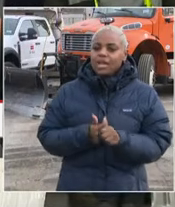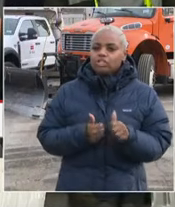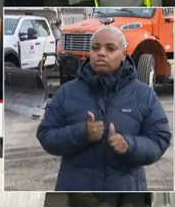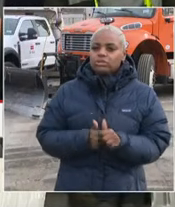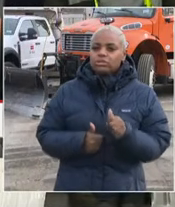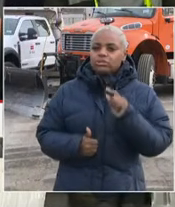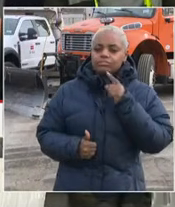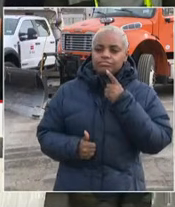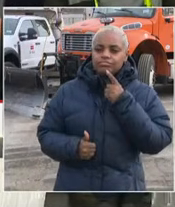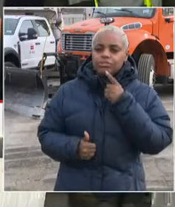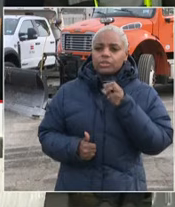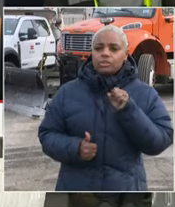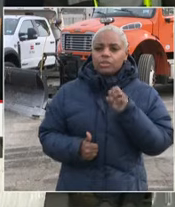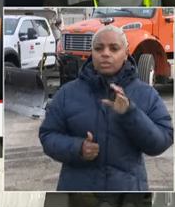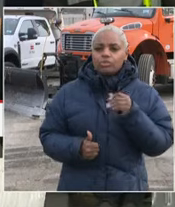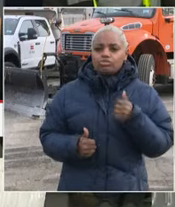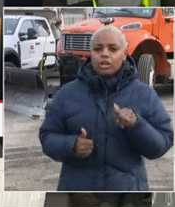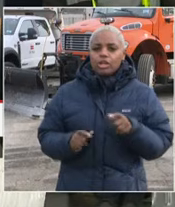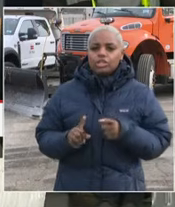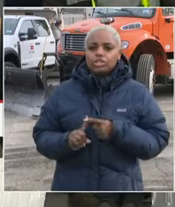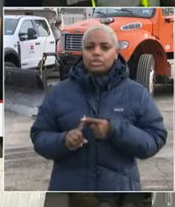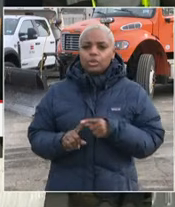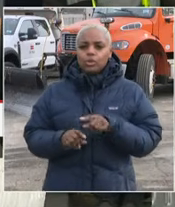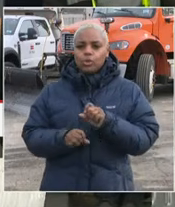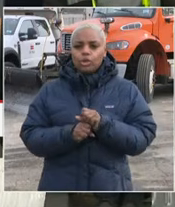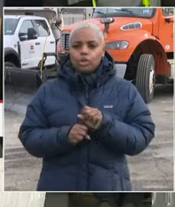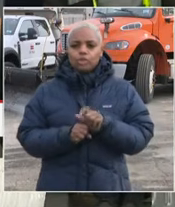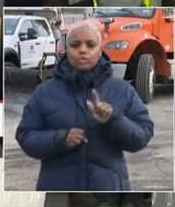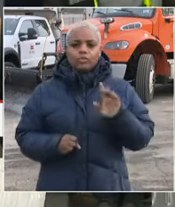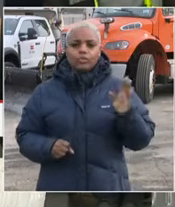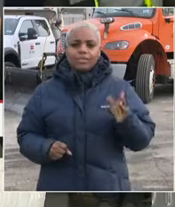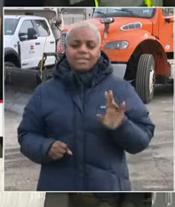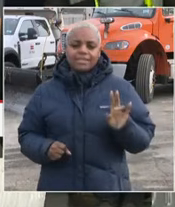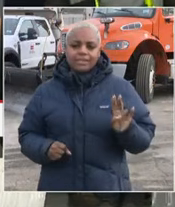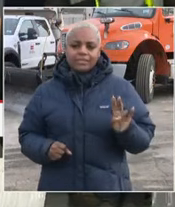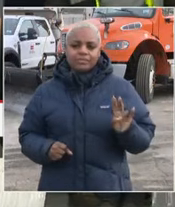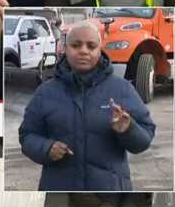continue to prepare, and we're going to respond appropriately. Okay? Thank you.